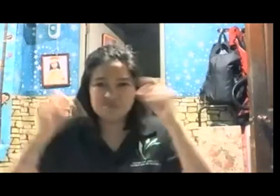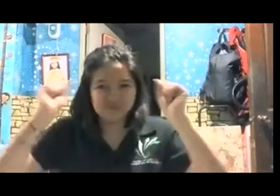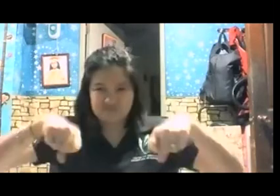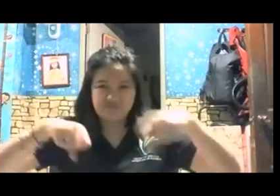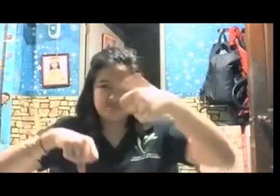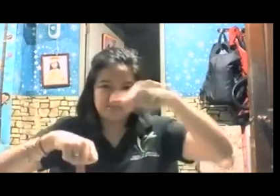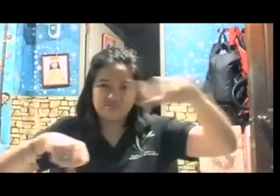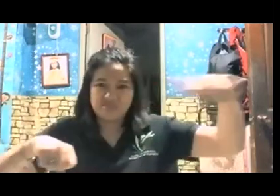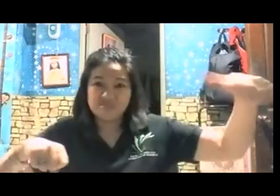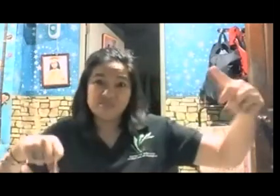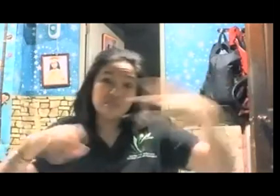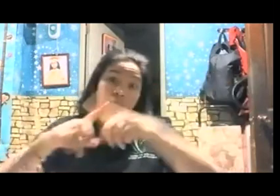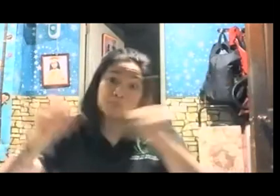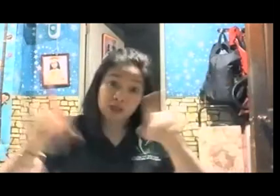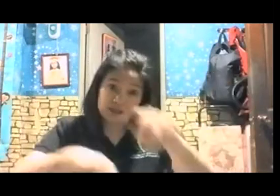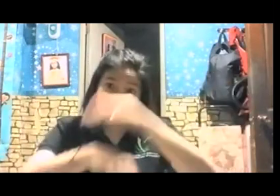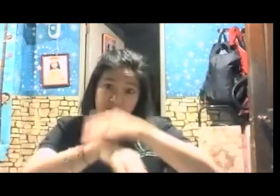how many, girls how many,